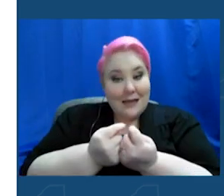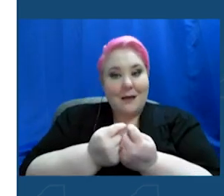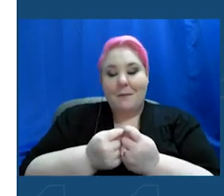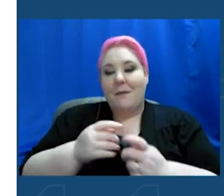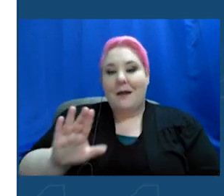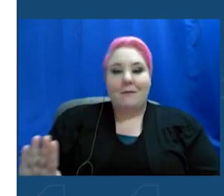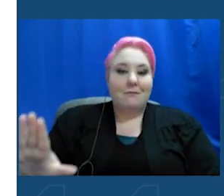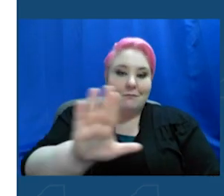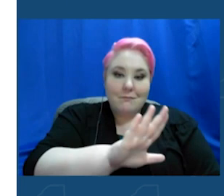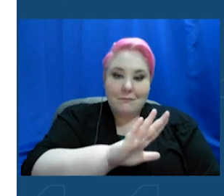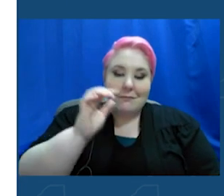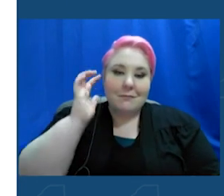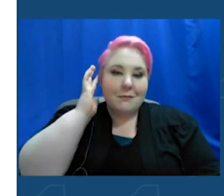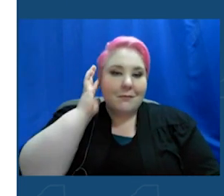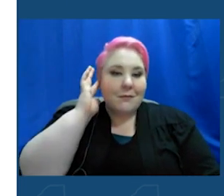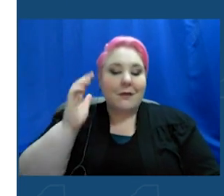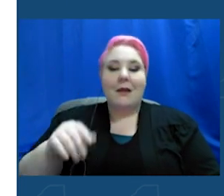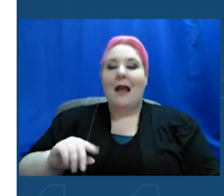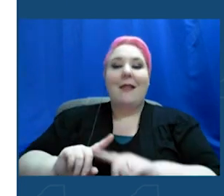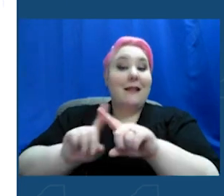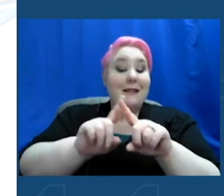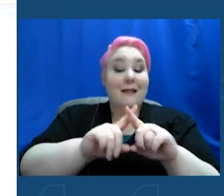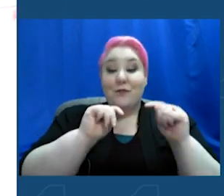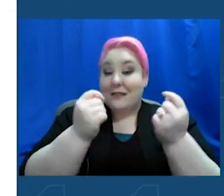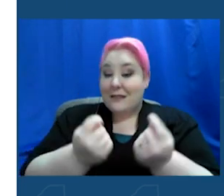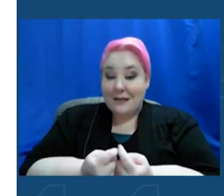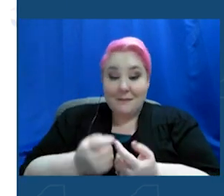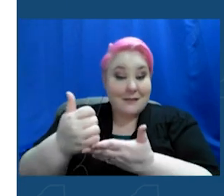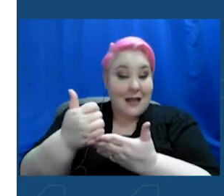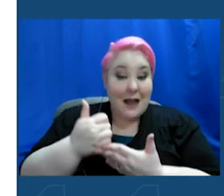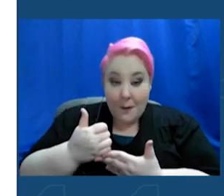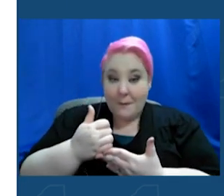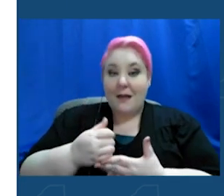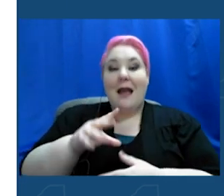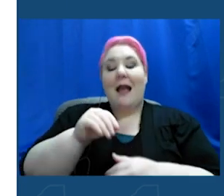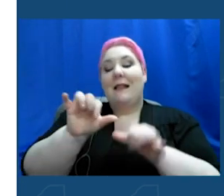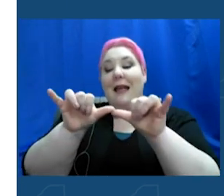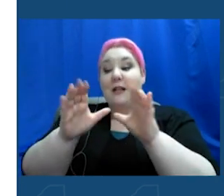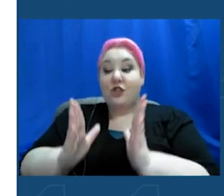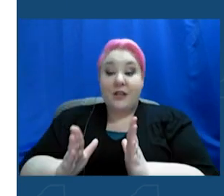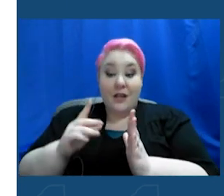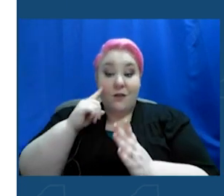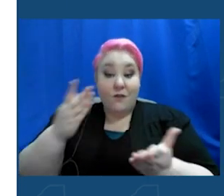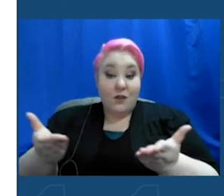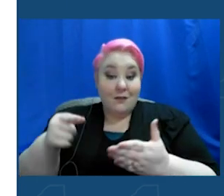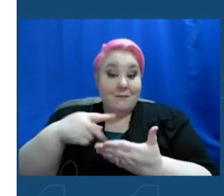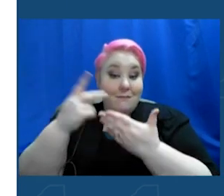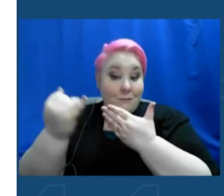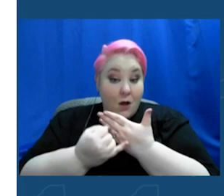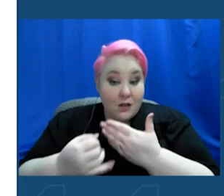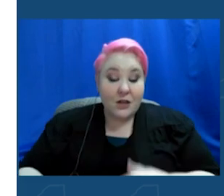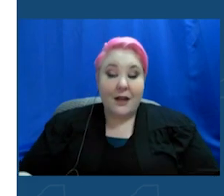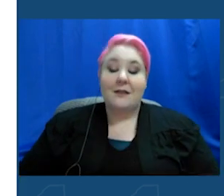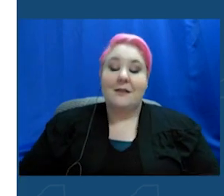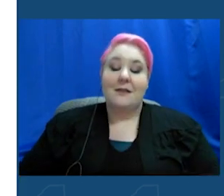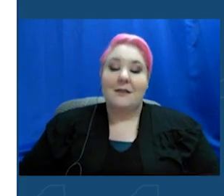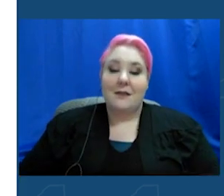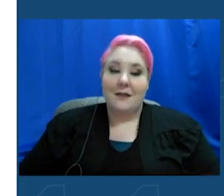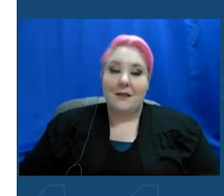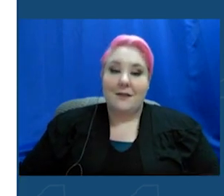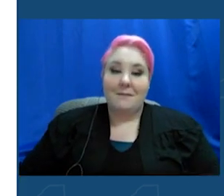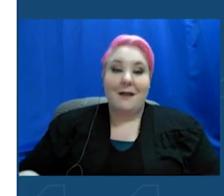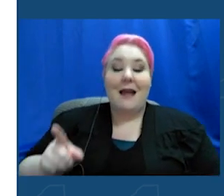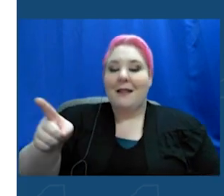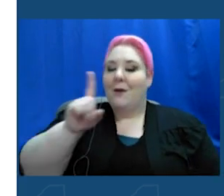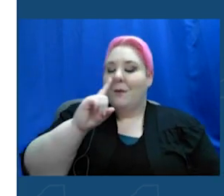Our Barton LaJudas team is here today. That was the engineer on this project, and they were